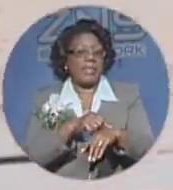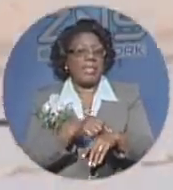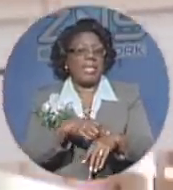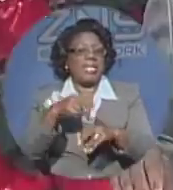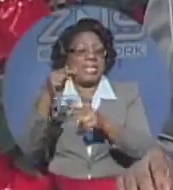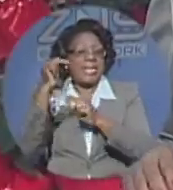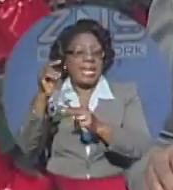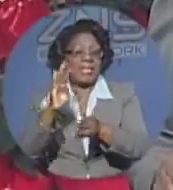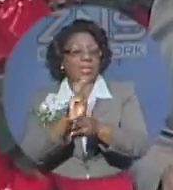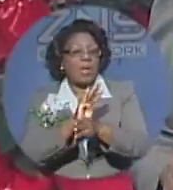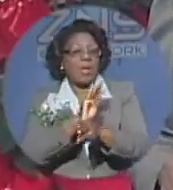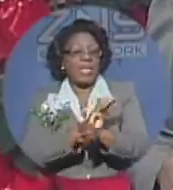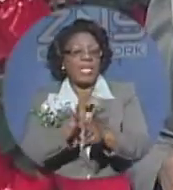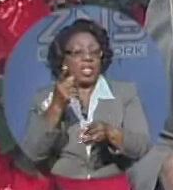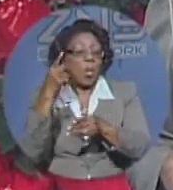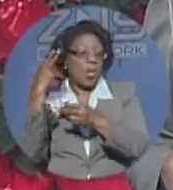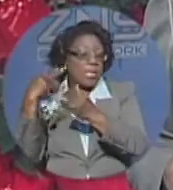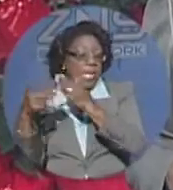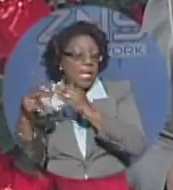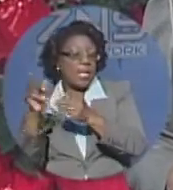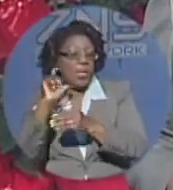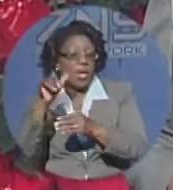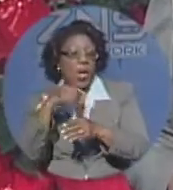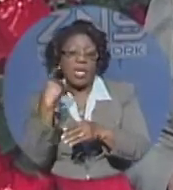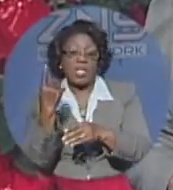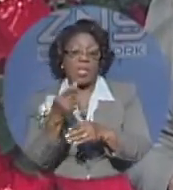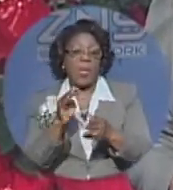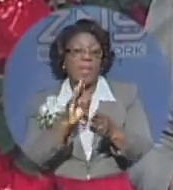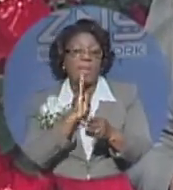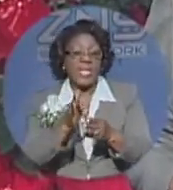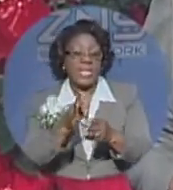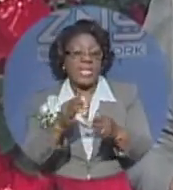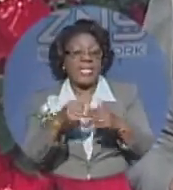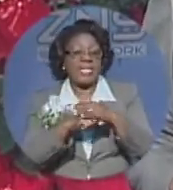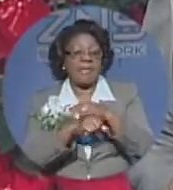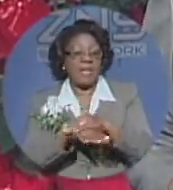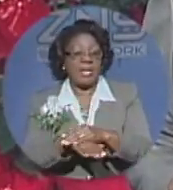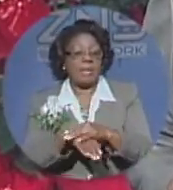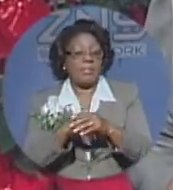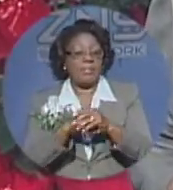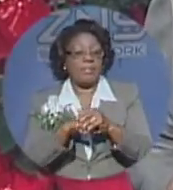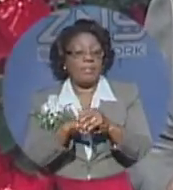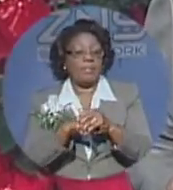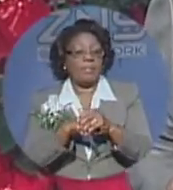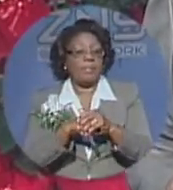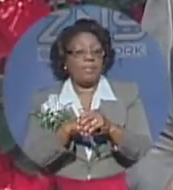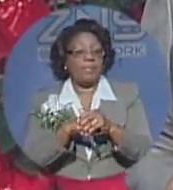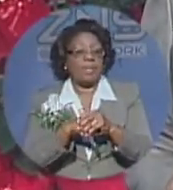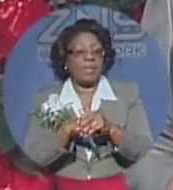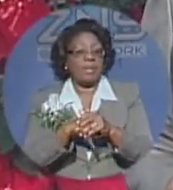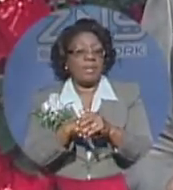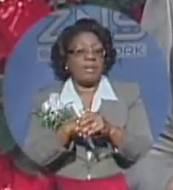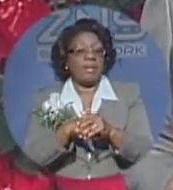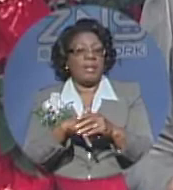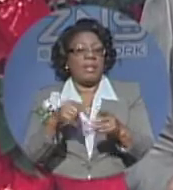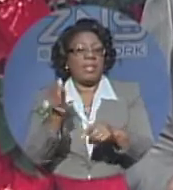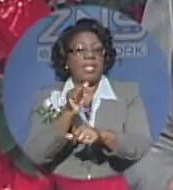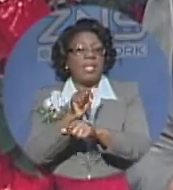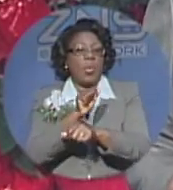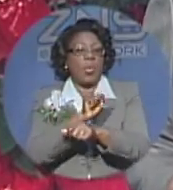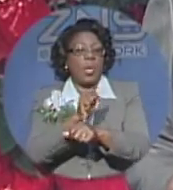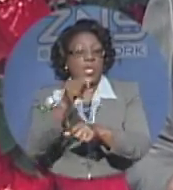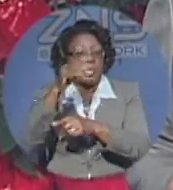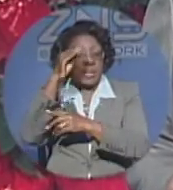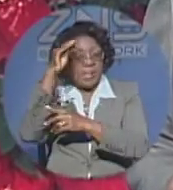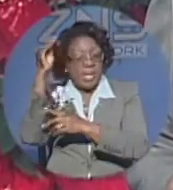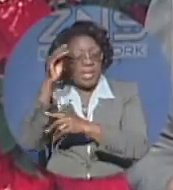demolished. The Ministry of Works has a Christmas gift for motorists: detour-free streets for Christmas. Today, the Works Minister gave an